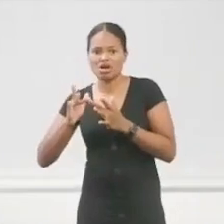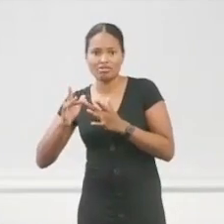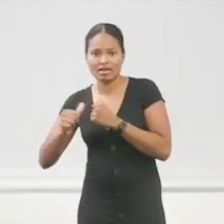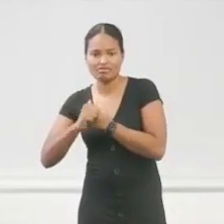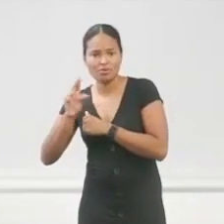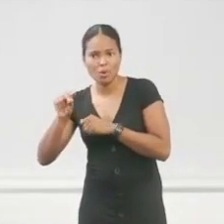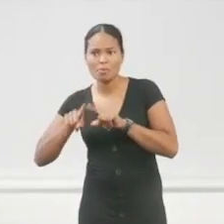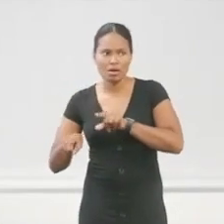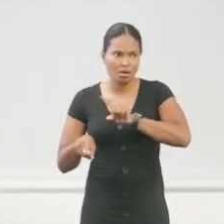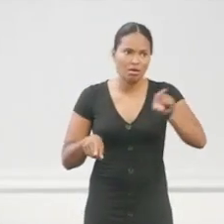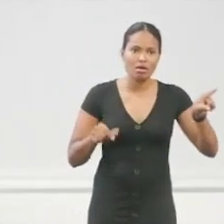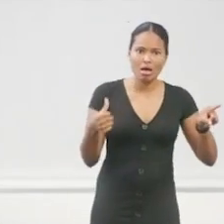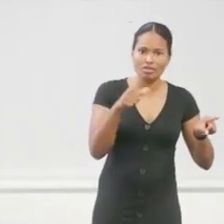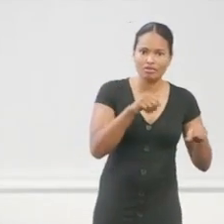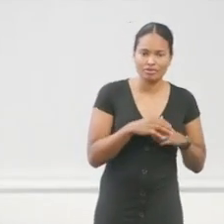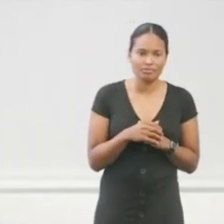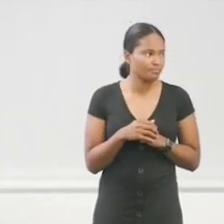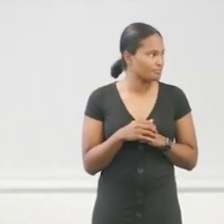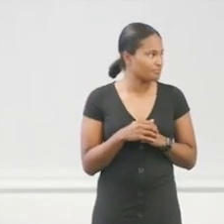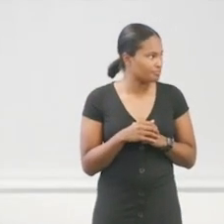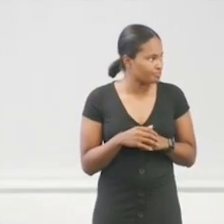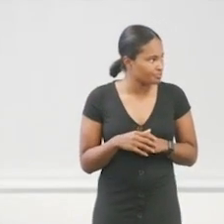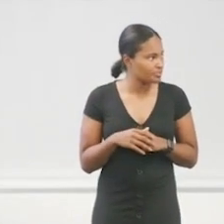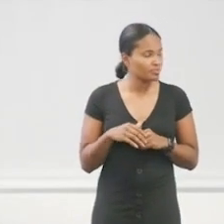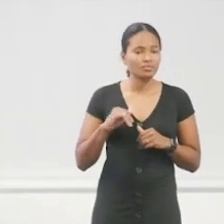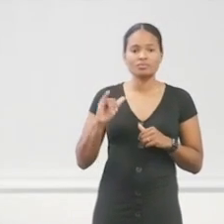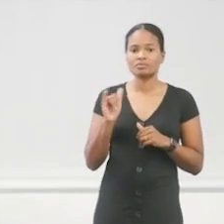and kind of like what Matt had mentioned,